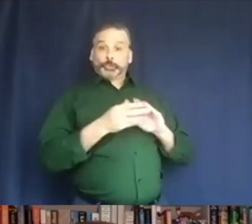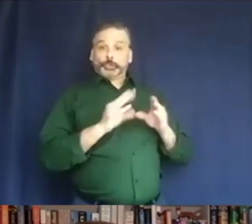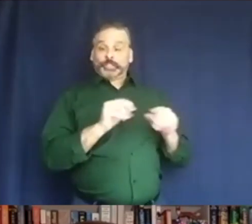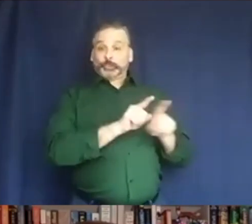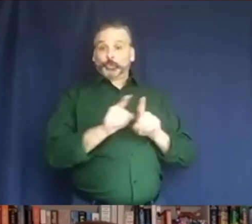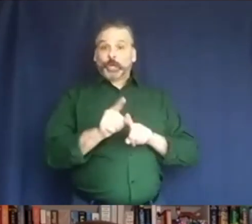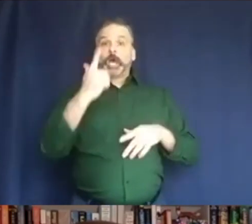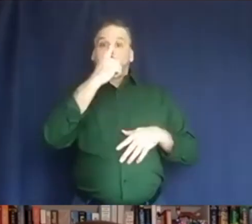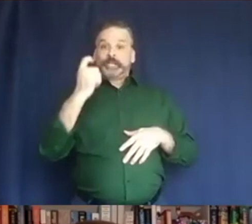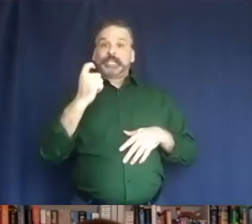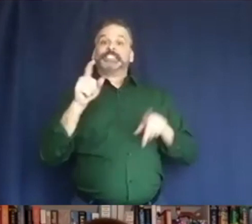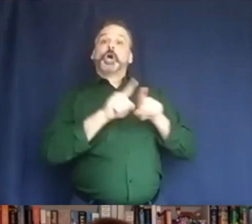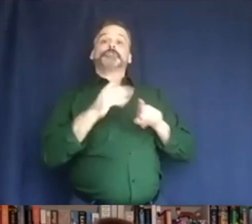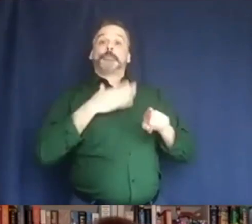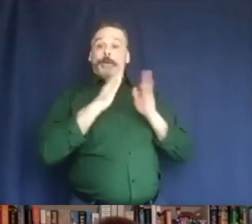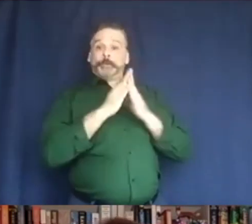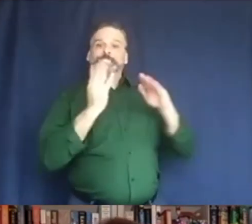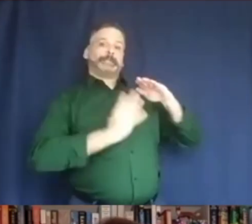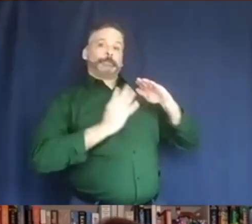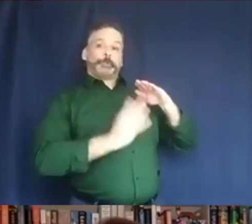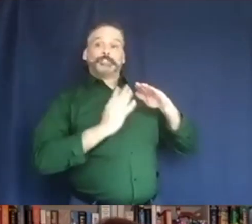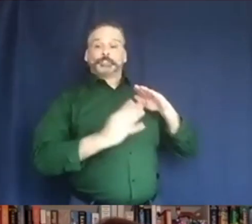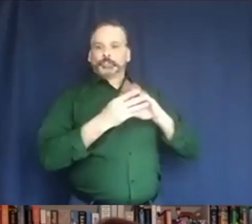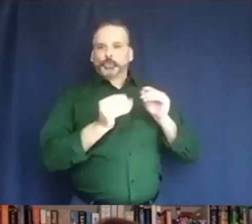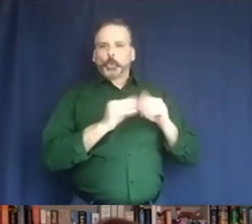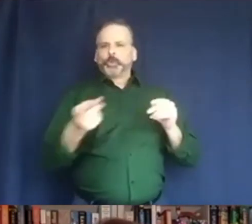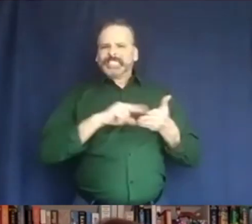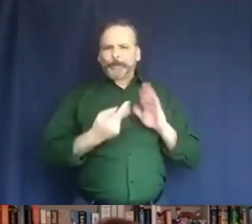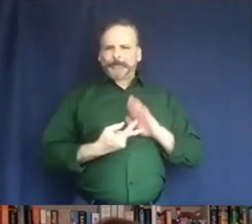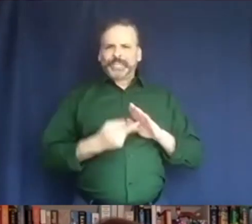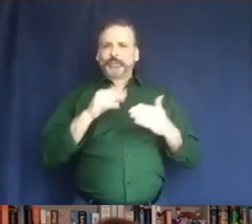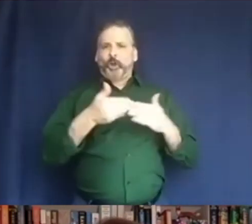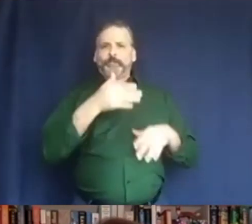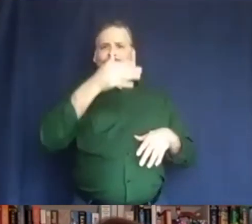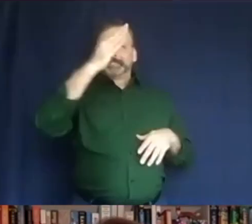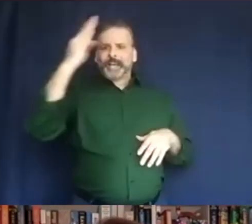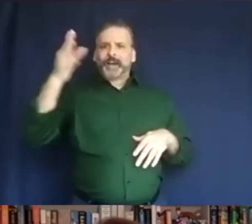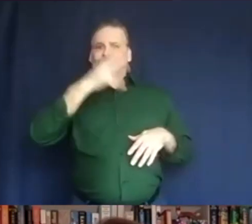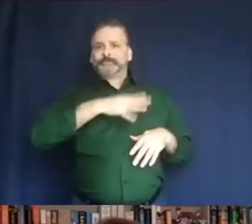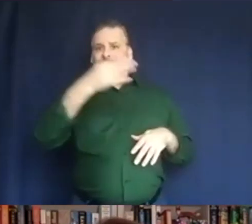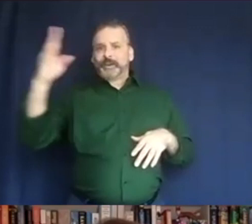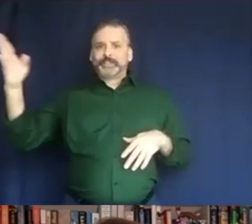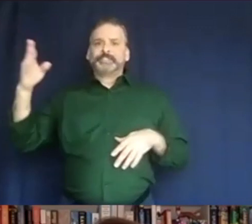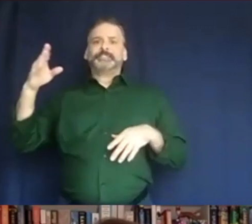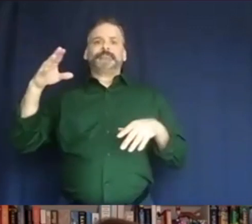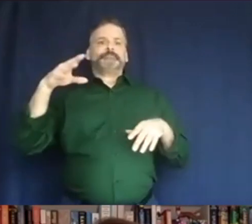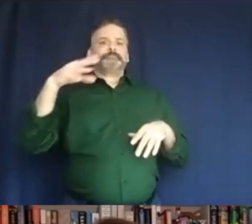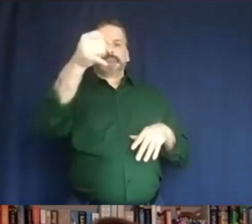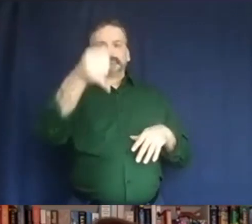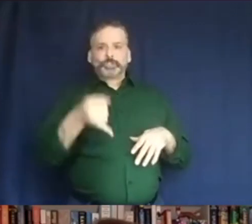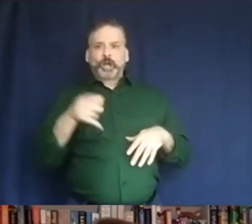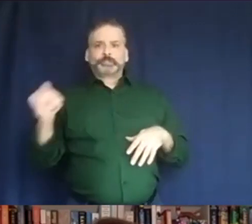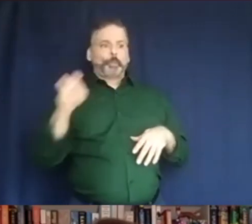is an immigration story, my book. And so I was like, oh, what does it mean? Like all these gods and goddesses have kind of crossed borders and become and